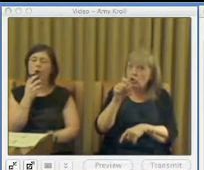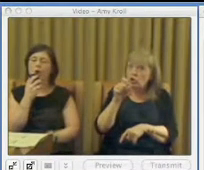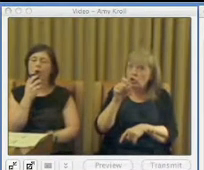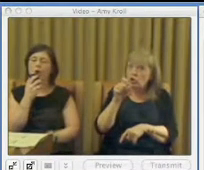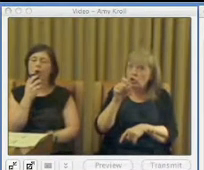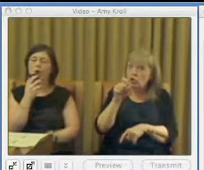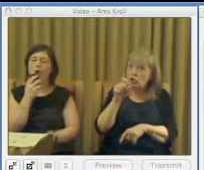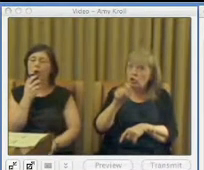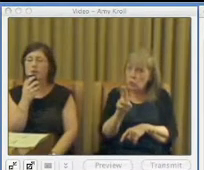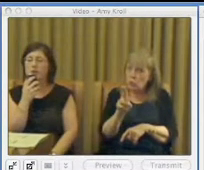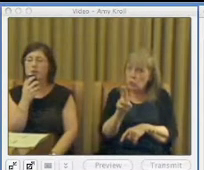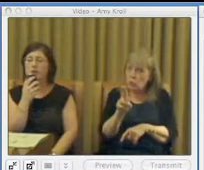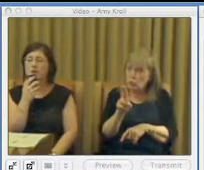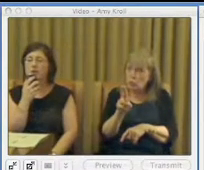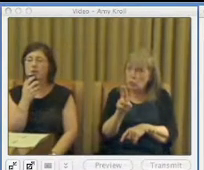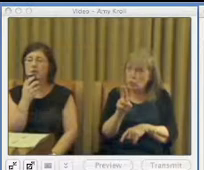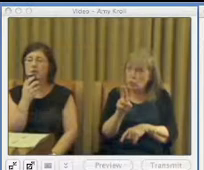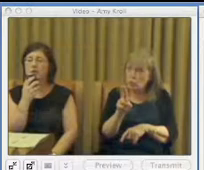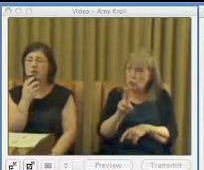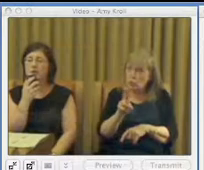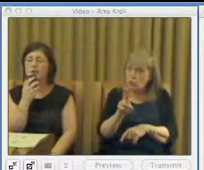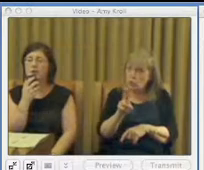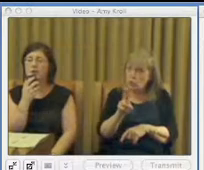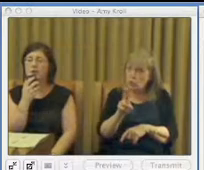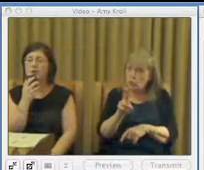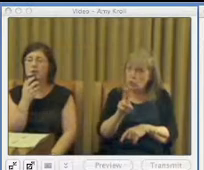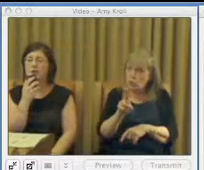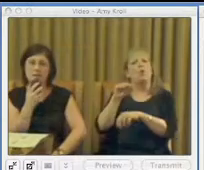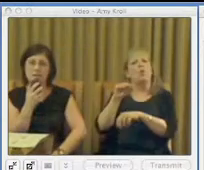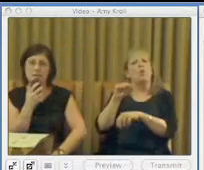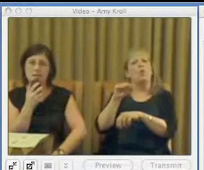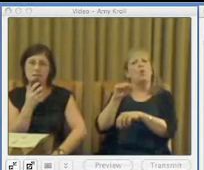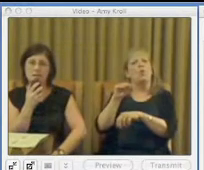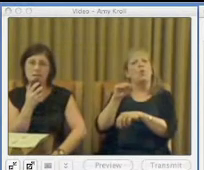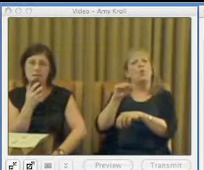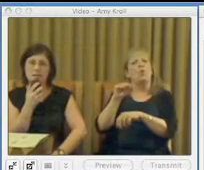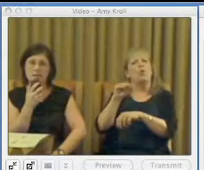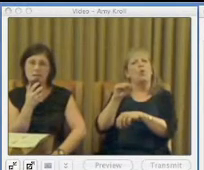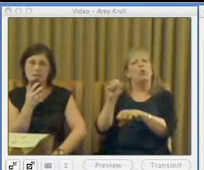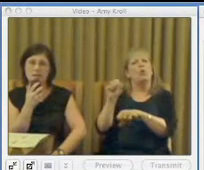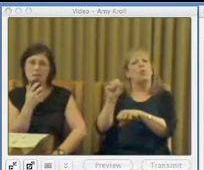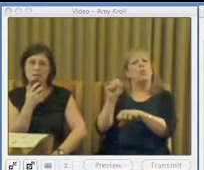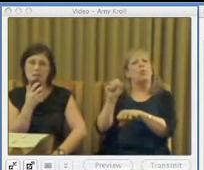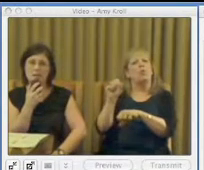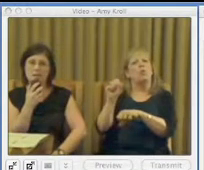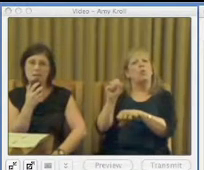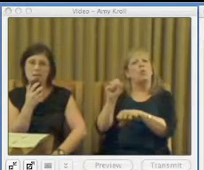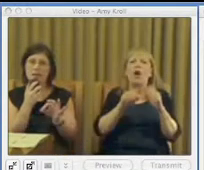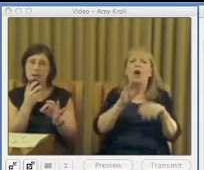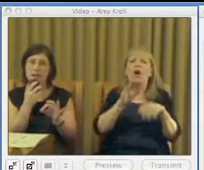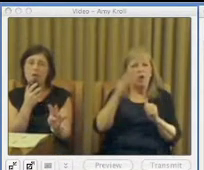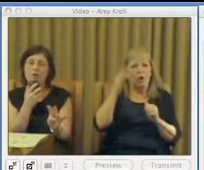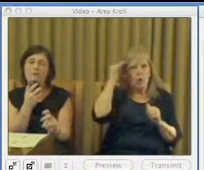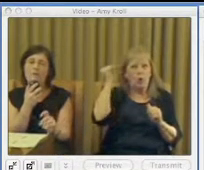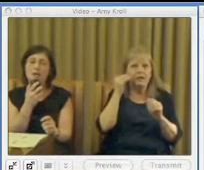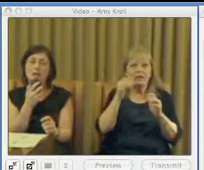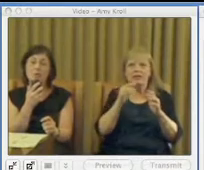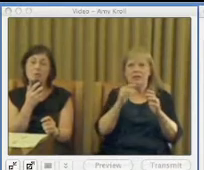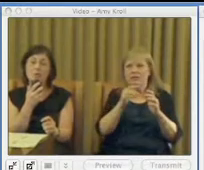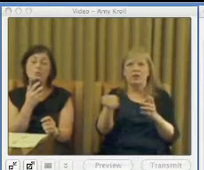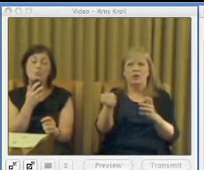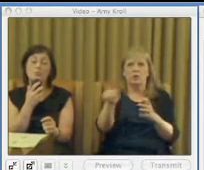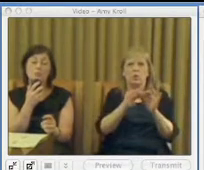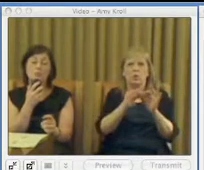One of my former colleagues who's done some research in legal interpreting with Korean spoken language interpreters, she did a huge